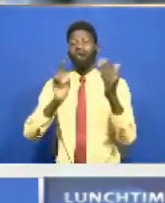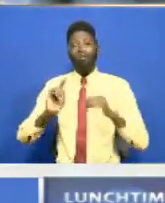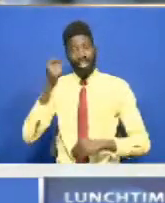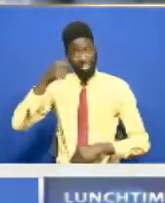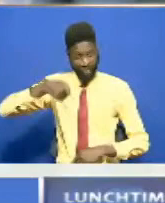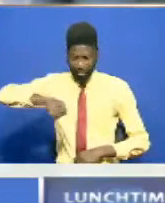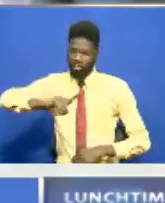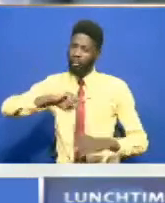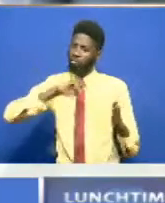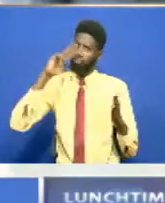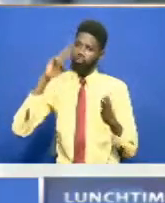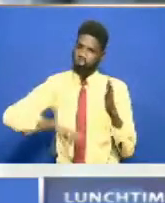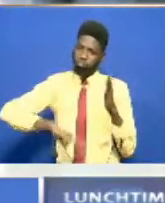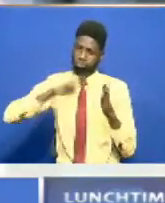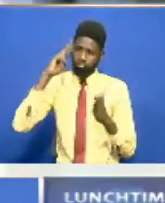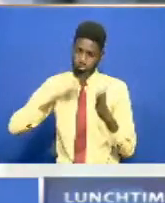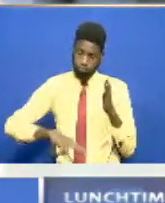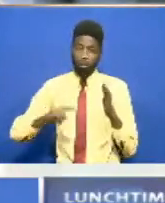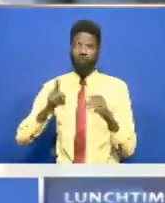mtasoma na siku ya